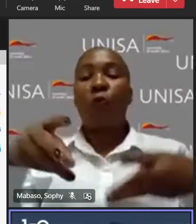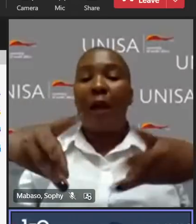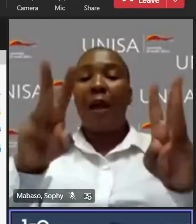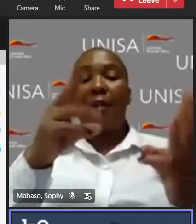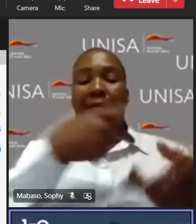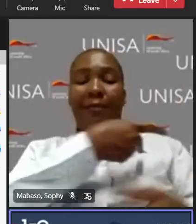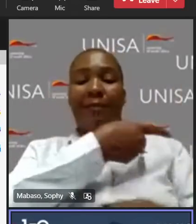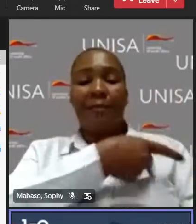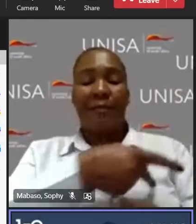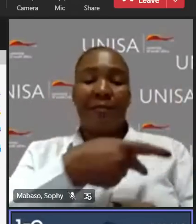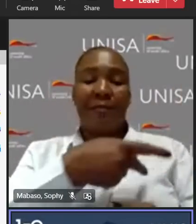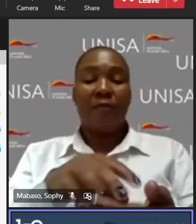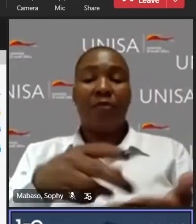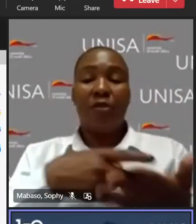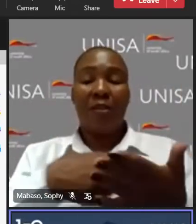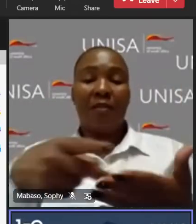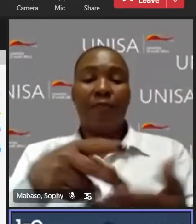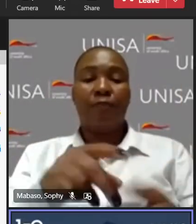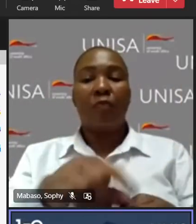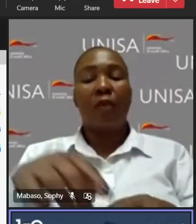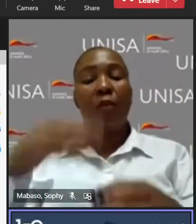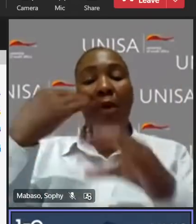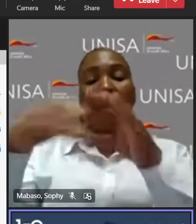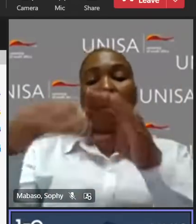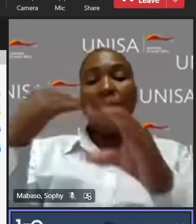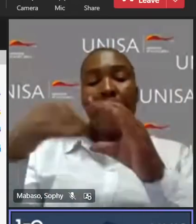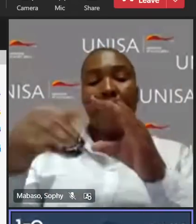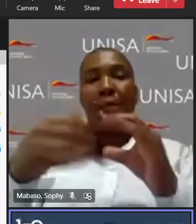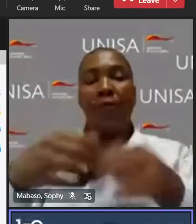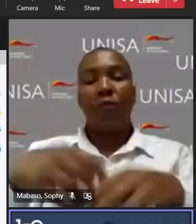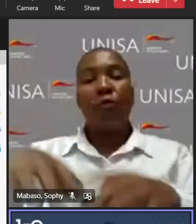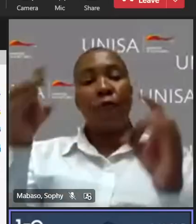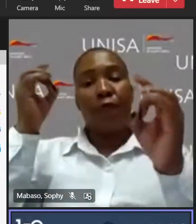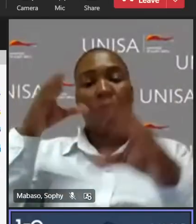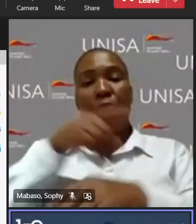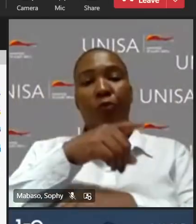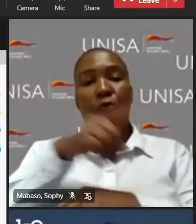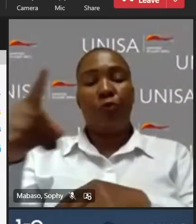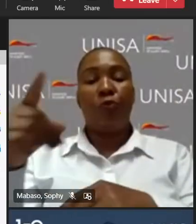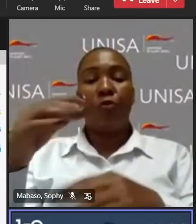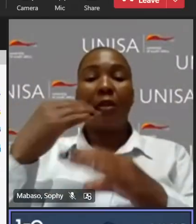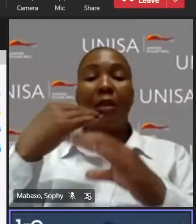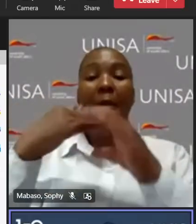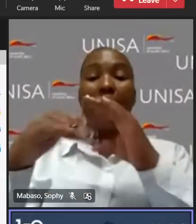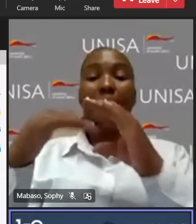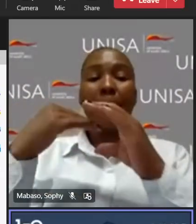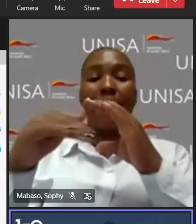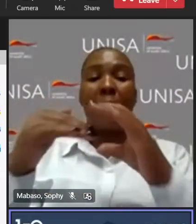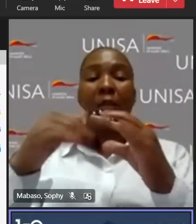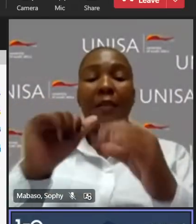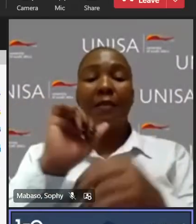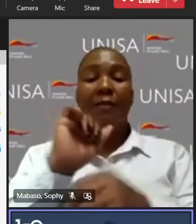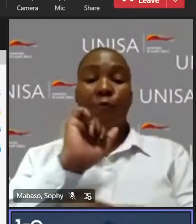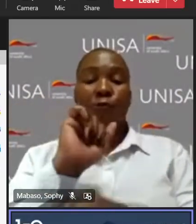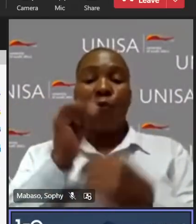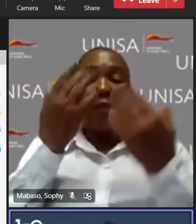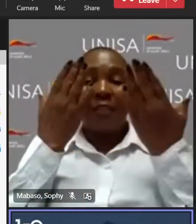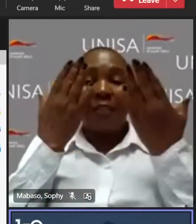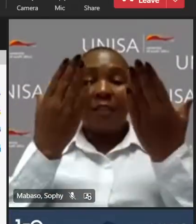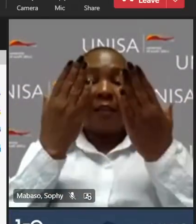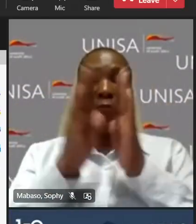Your email address, you will be notified via email that your study material is on their way.